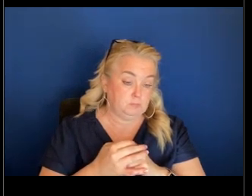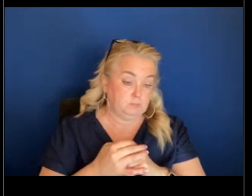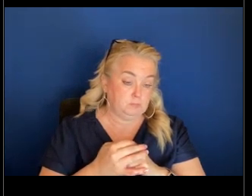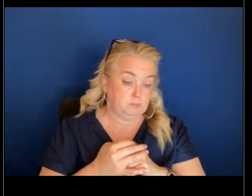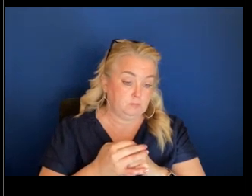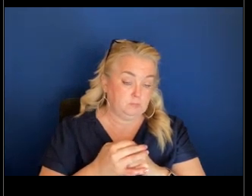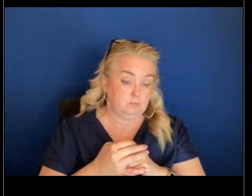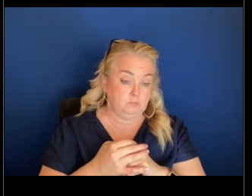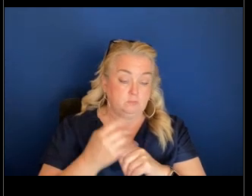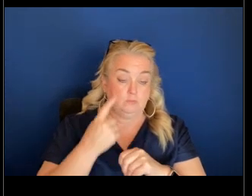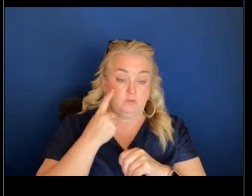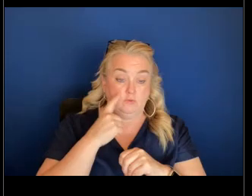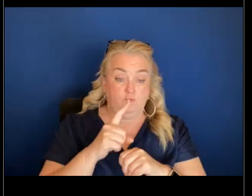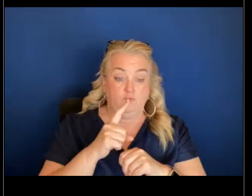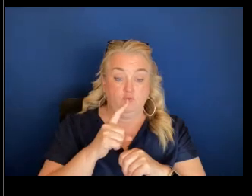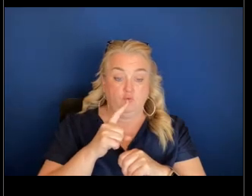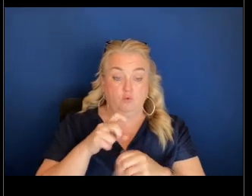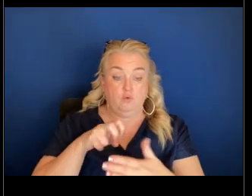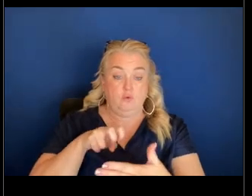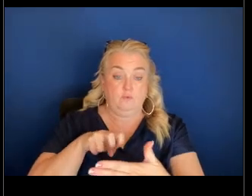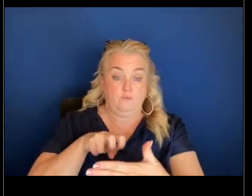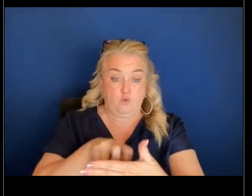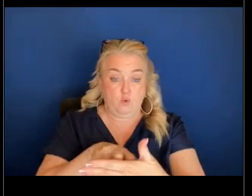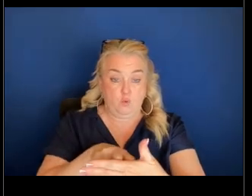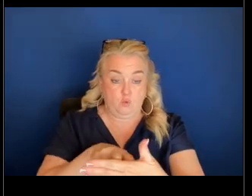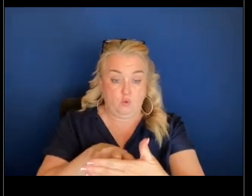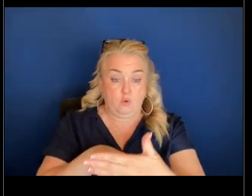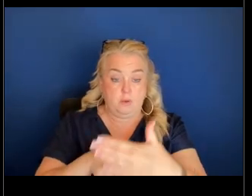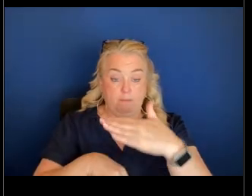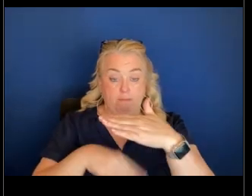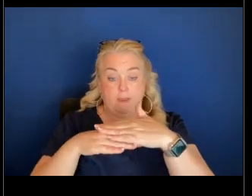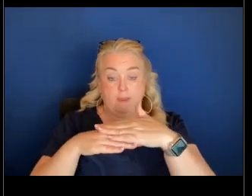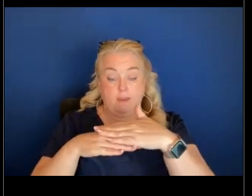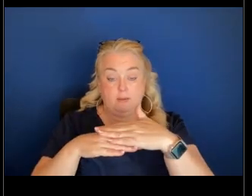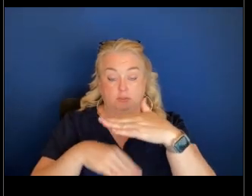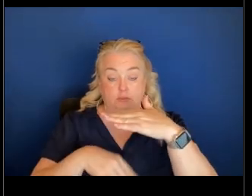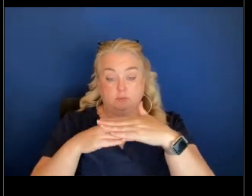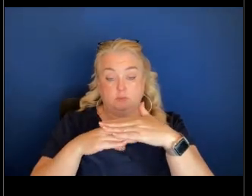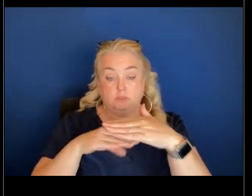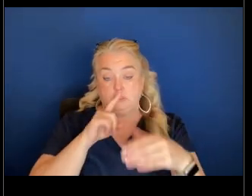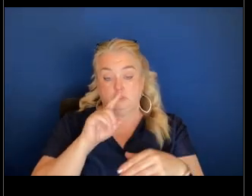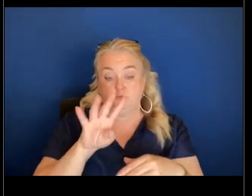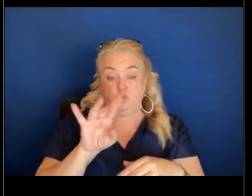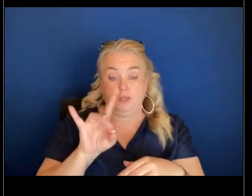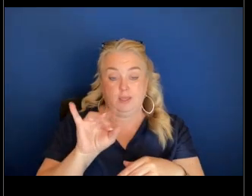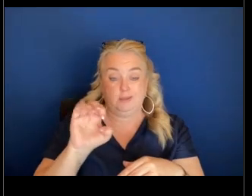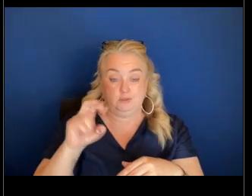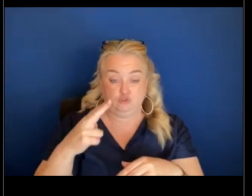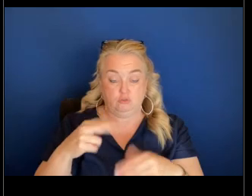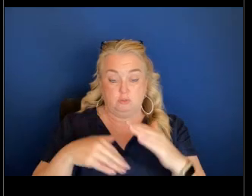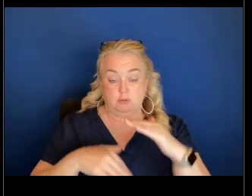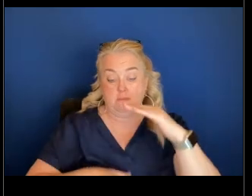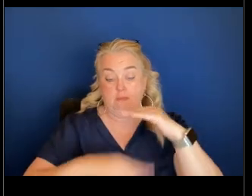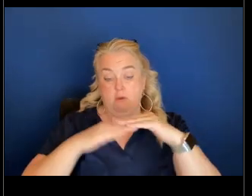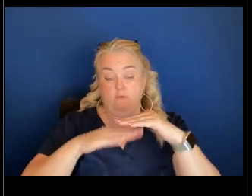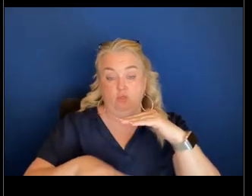For a forward approach, the maximum height is 48 inches above the finished floor.